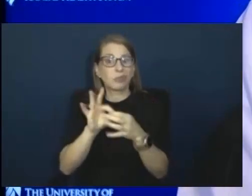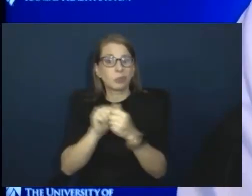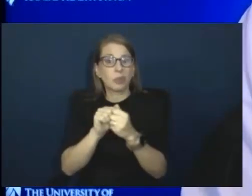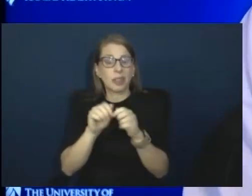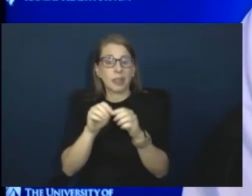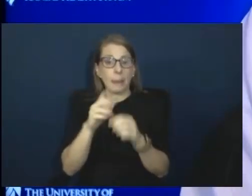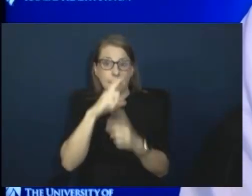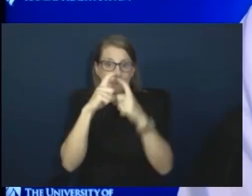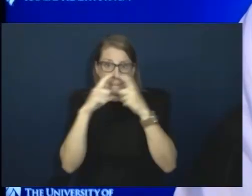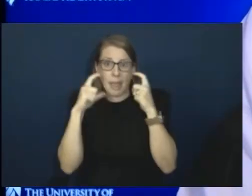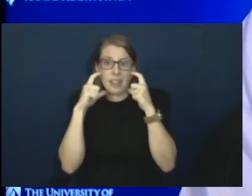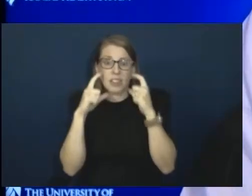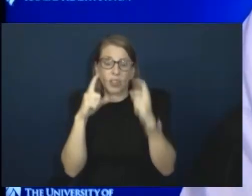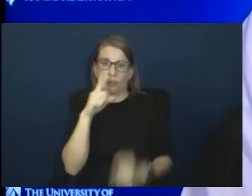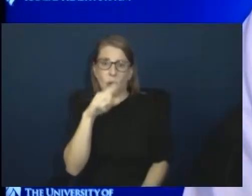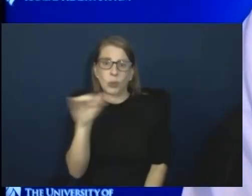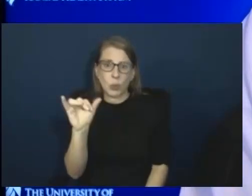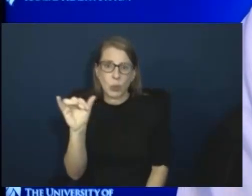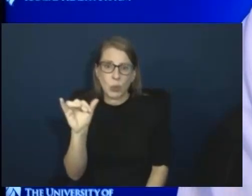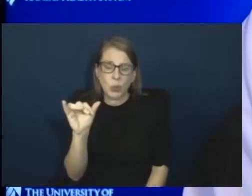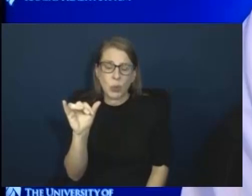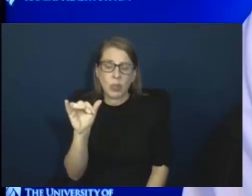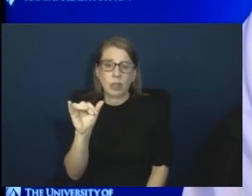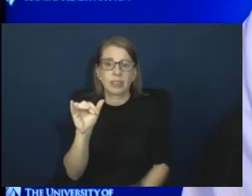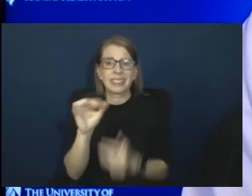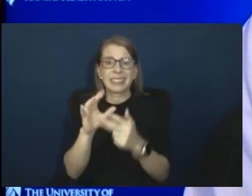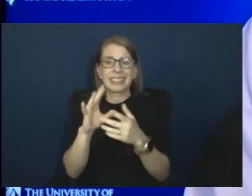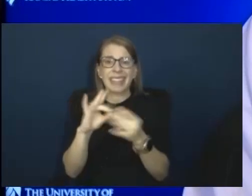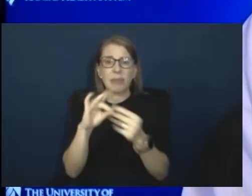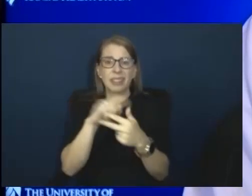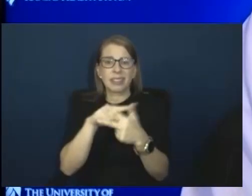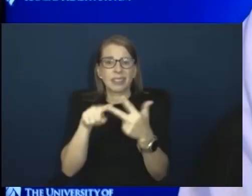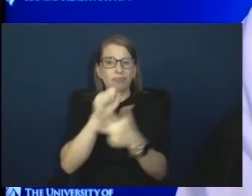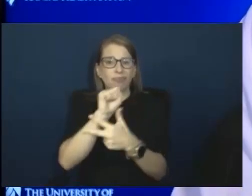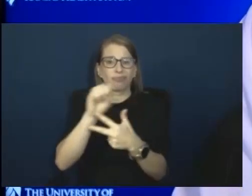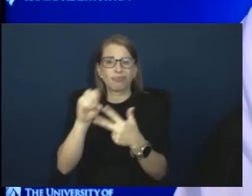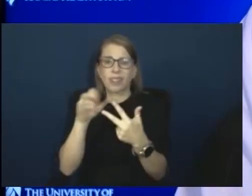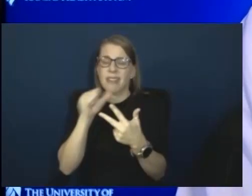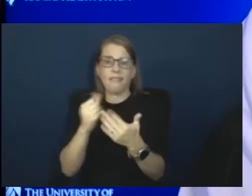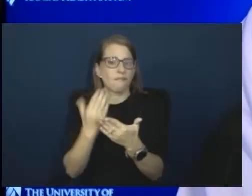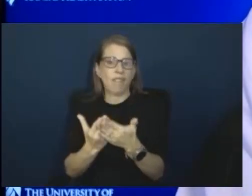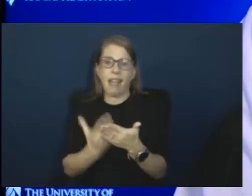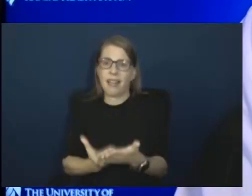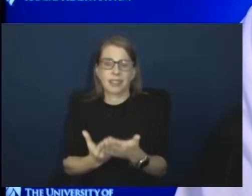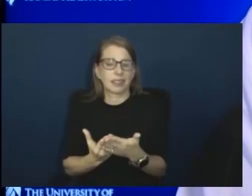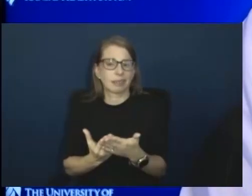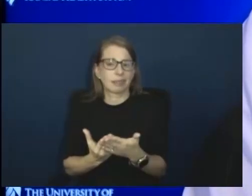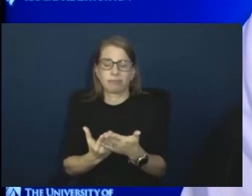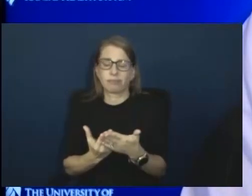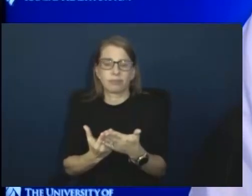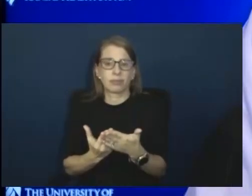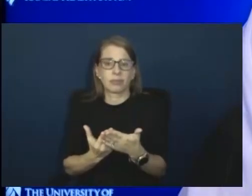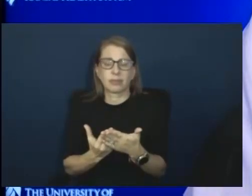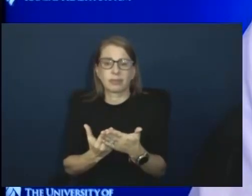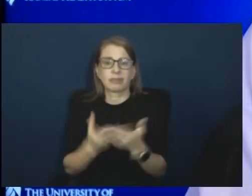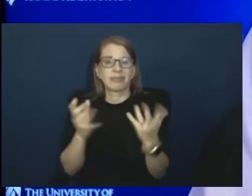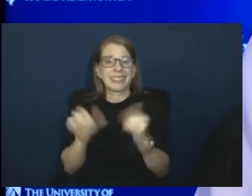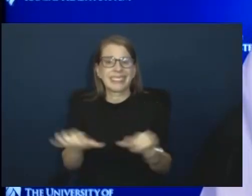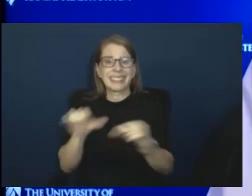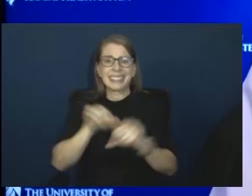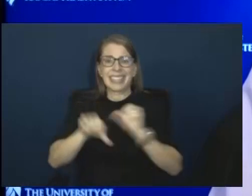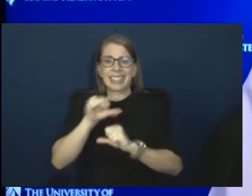as well. So those statements are not based on fact or the majority of the consistent science.